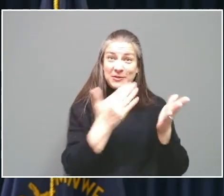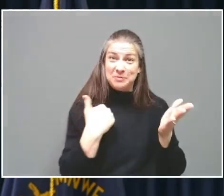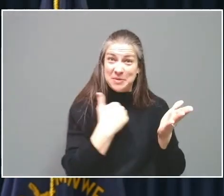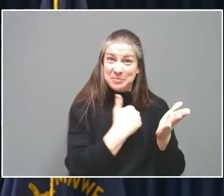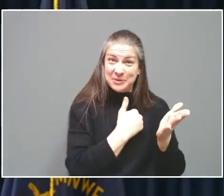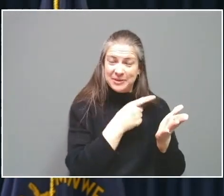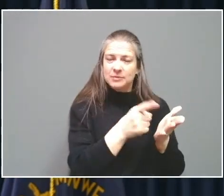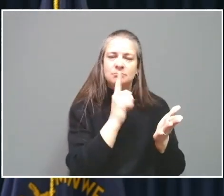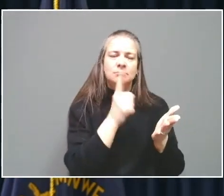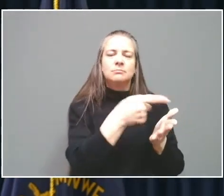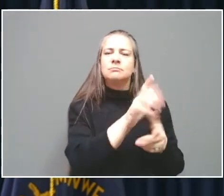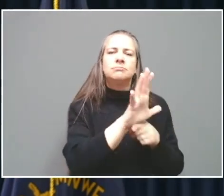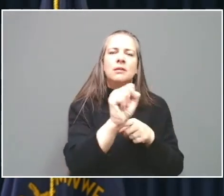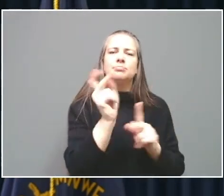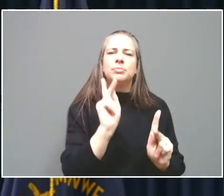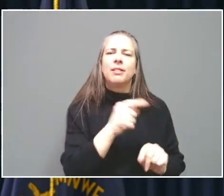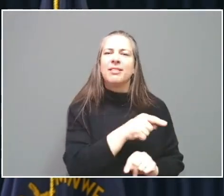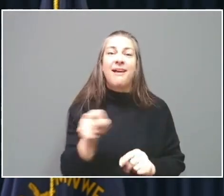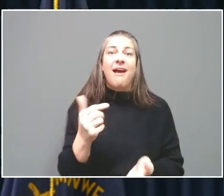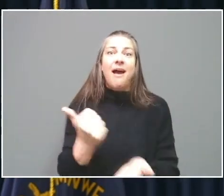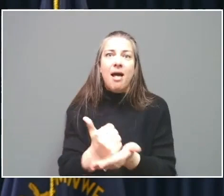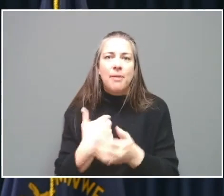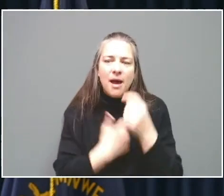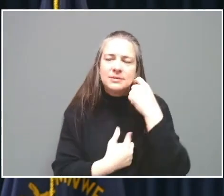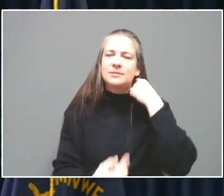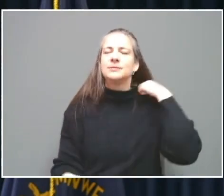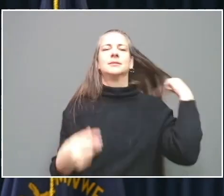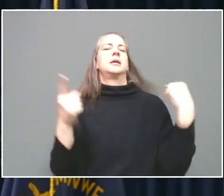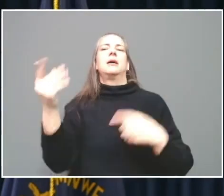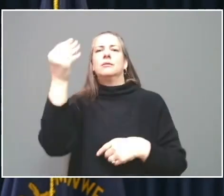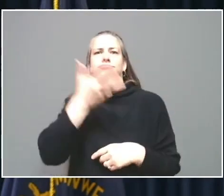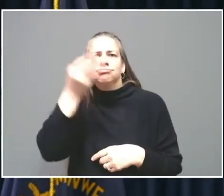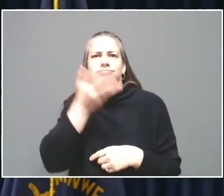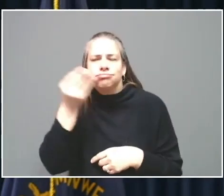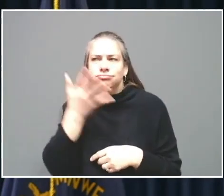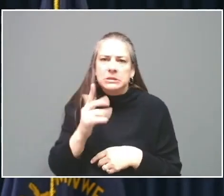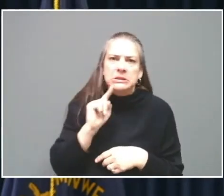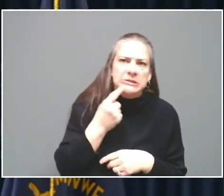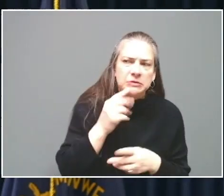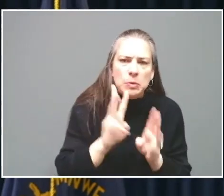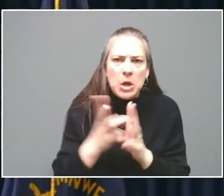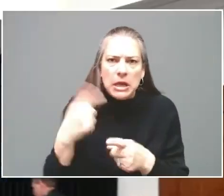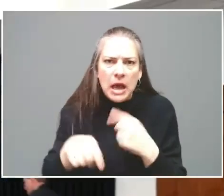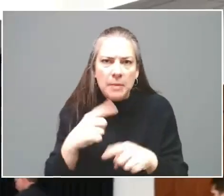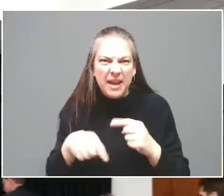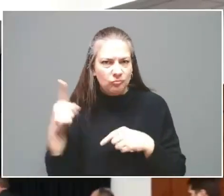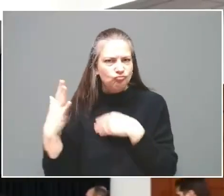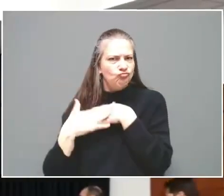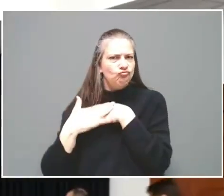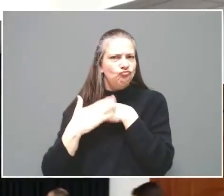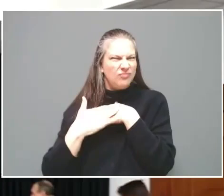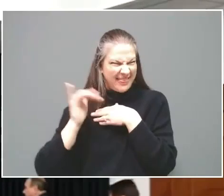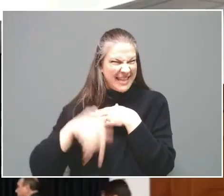absolutely incredible at helping us and briefing us as severe weather comes towards us. And members of the Severe